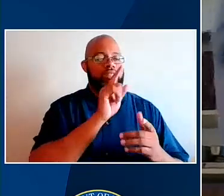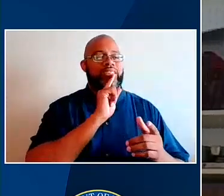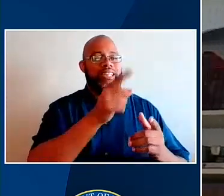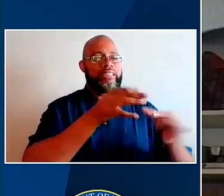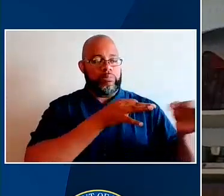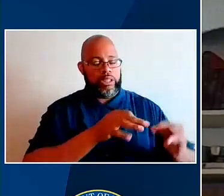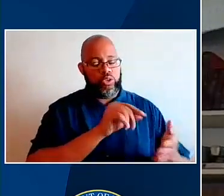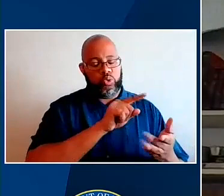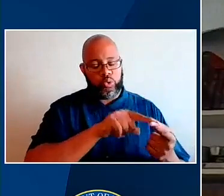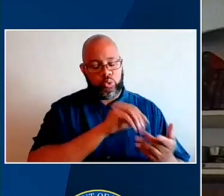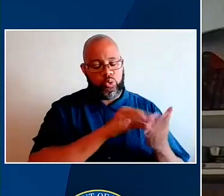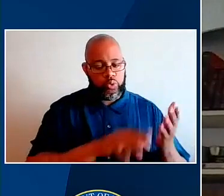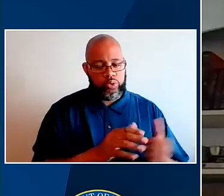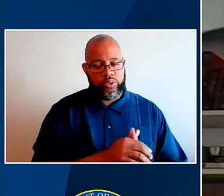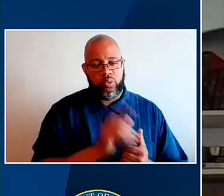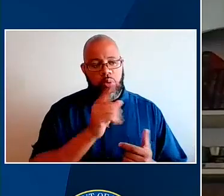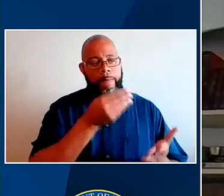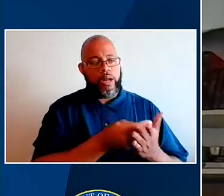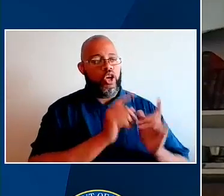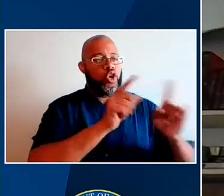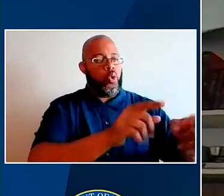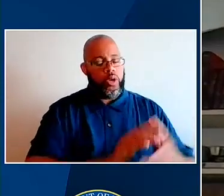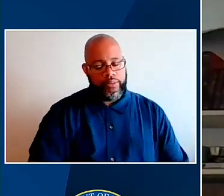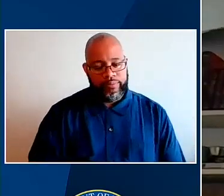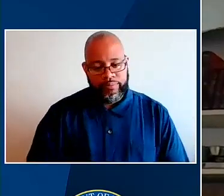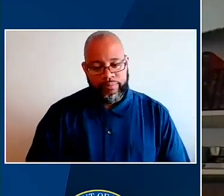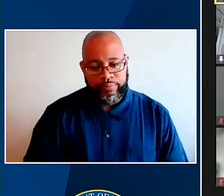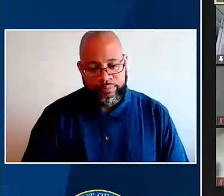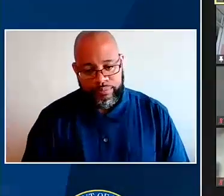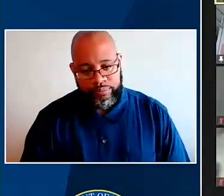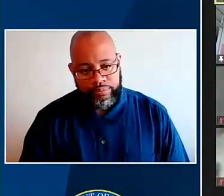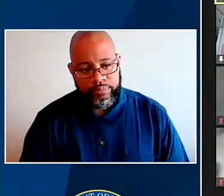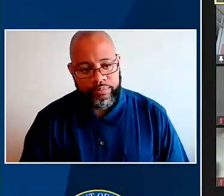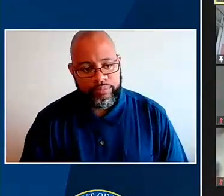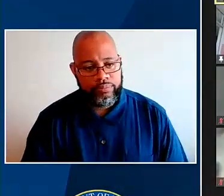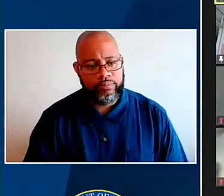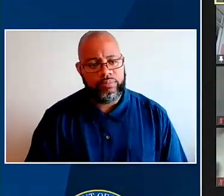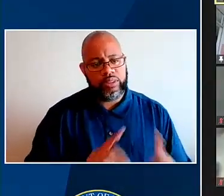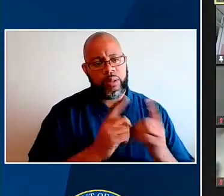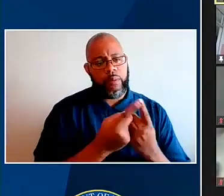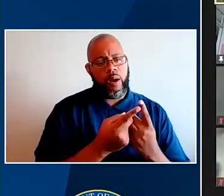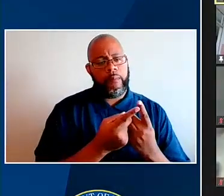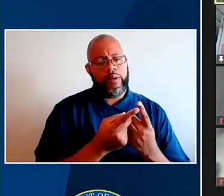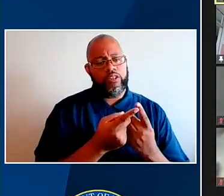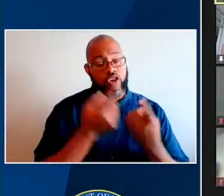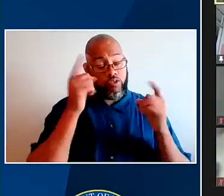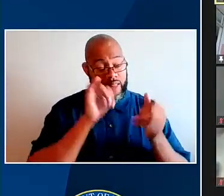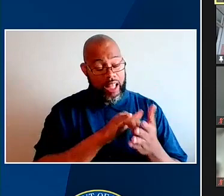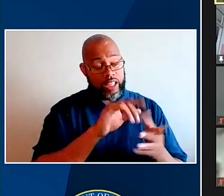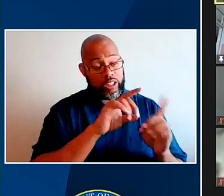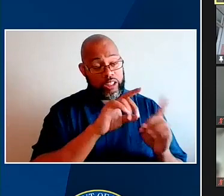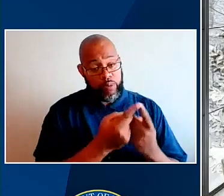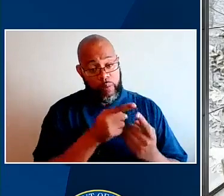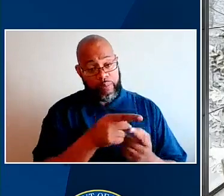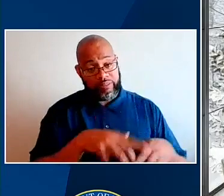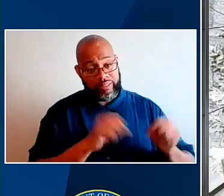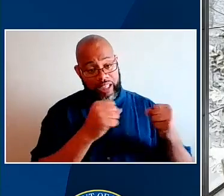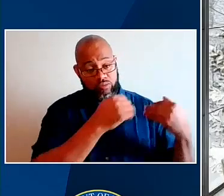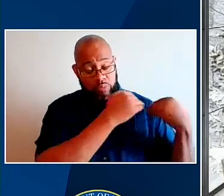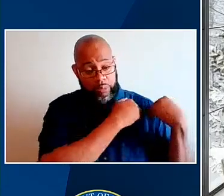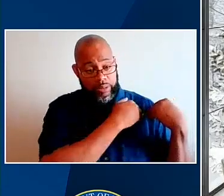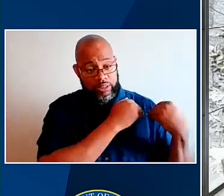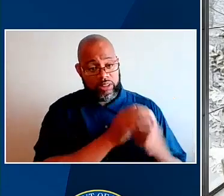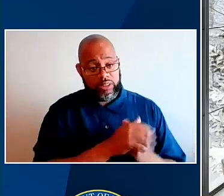student where the money is going. Does the department, by agreeing to this, does the department take